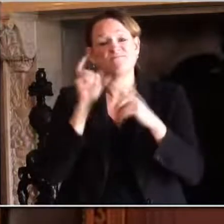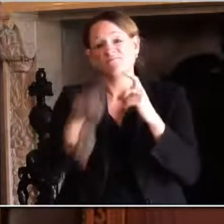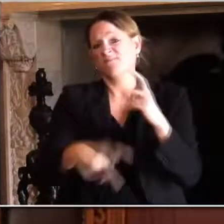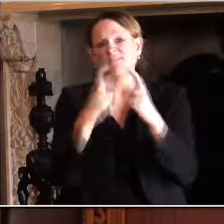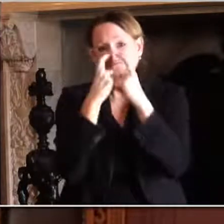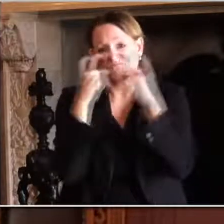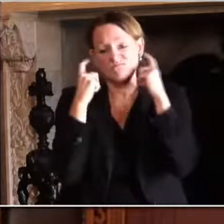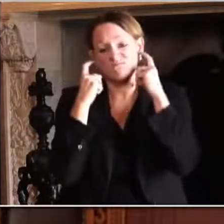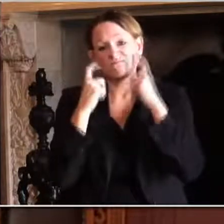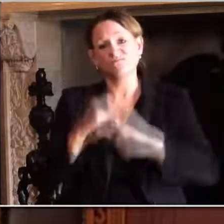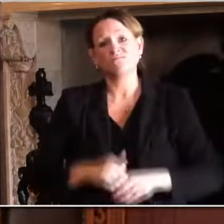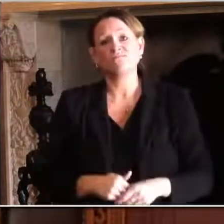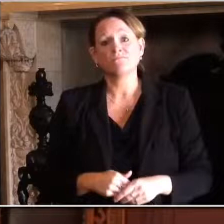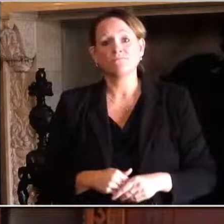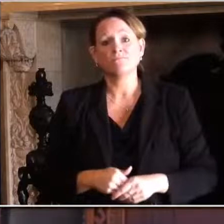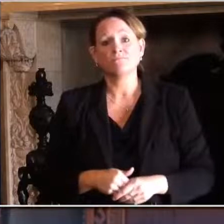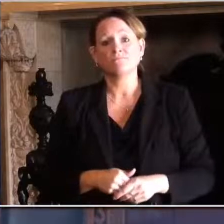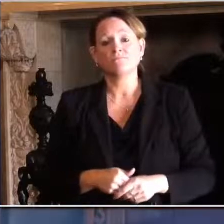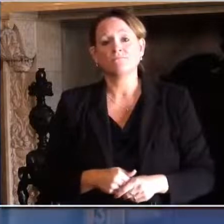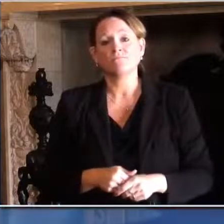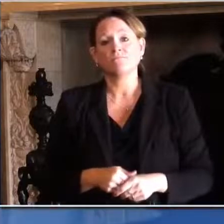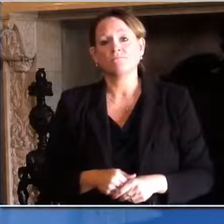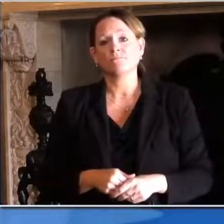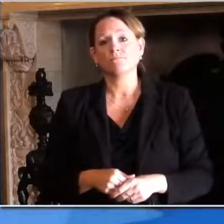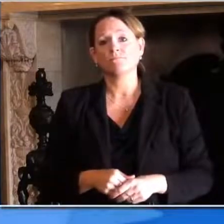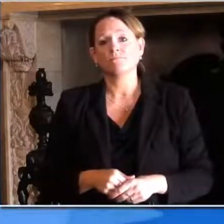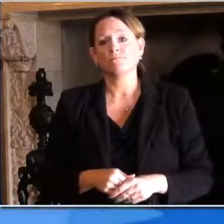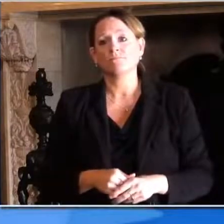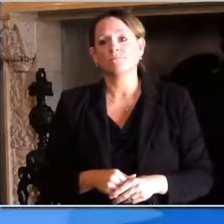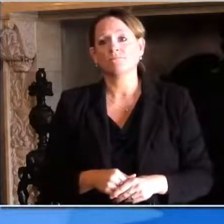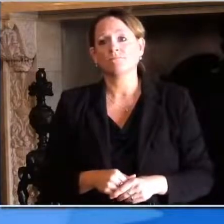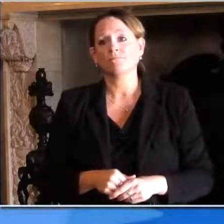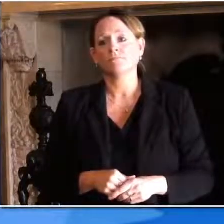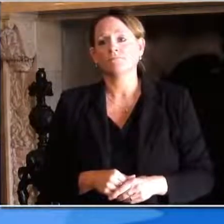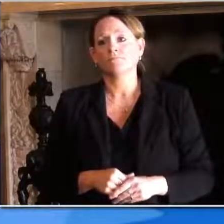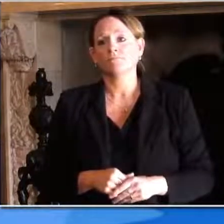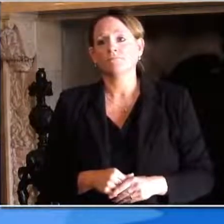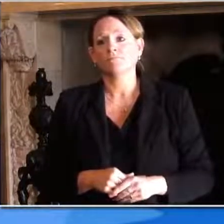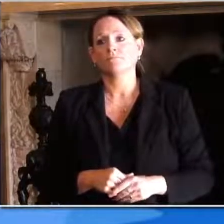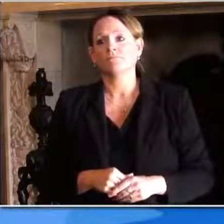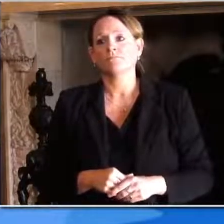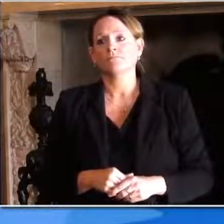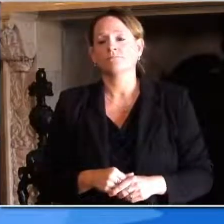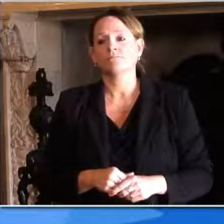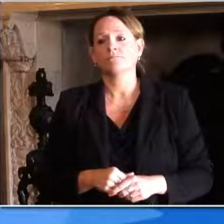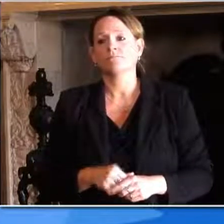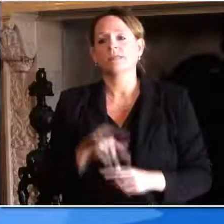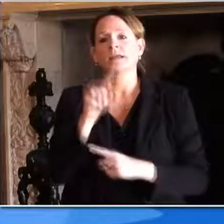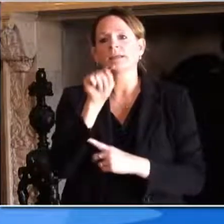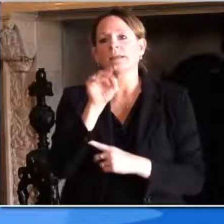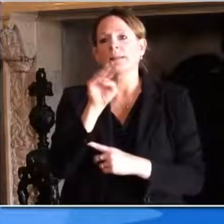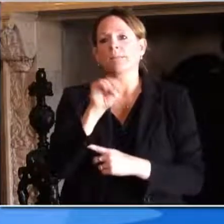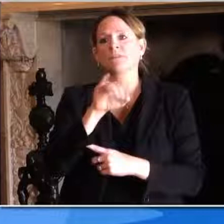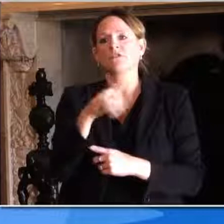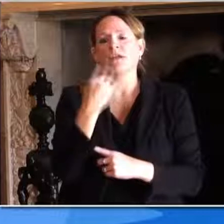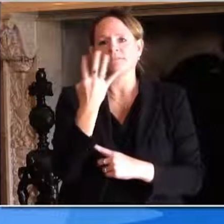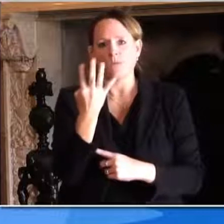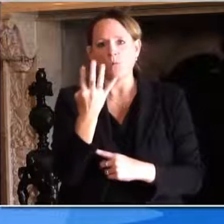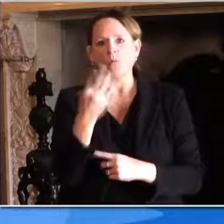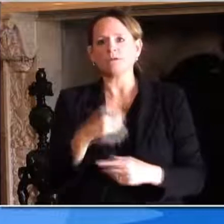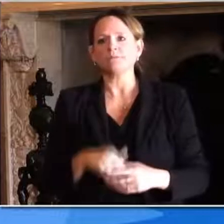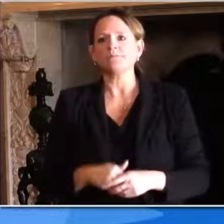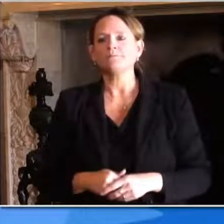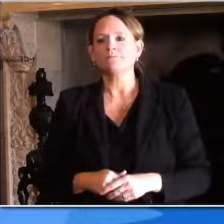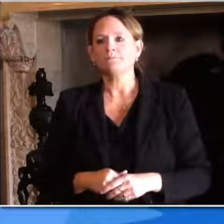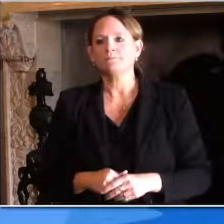we'll pay a huge price. Thank you, Steve. Now to Rachel from TMJ4. Rachel?